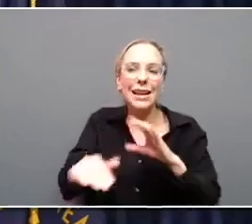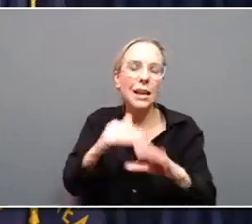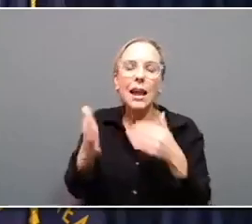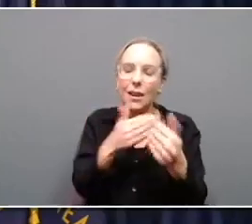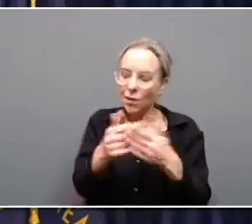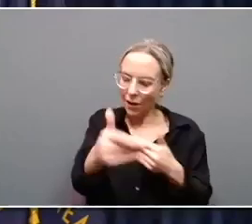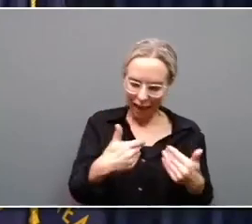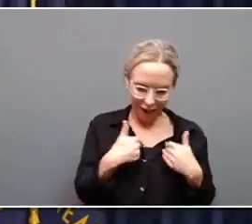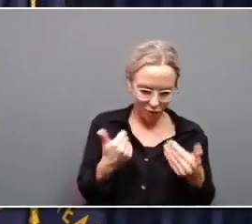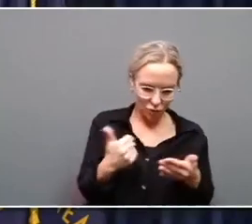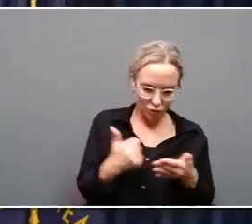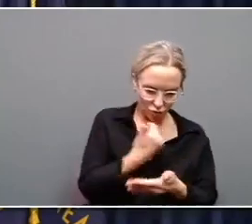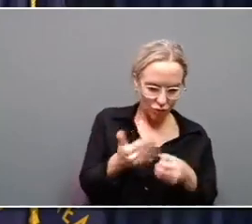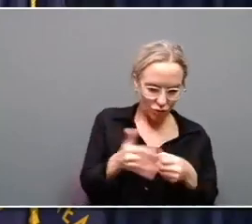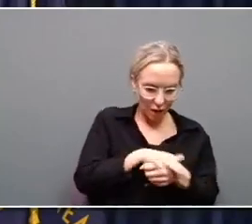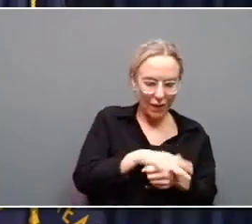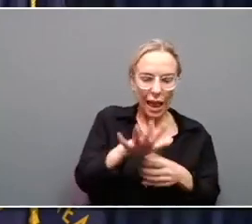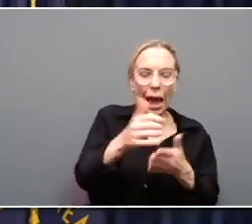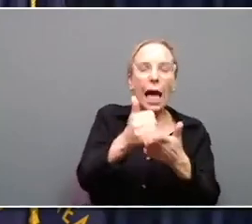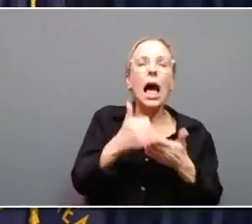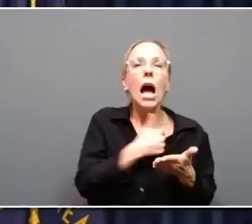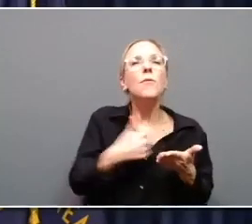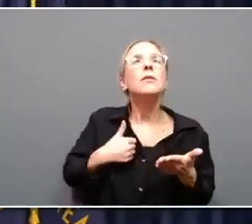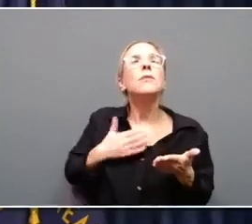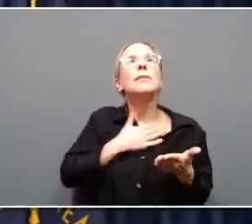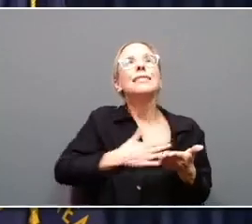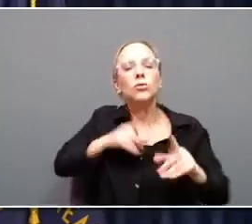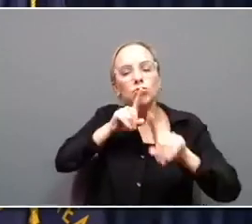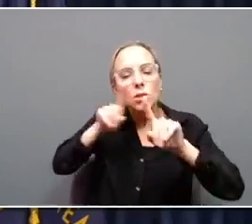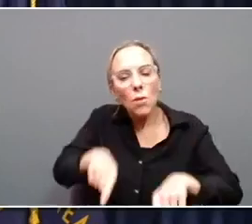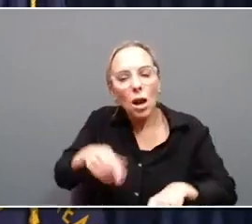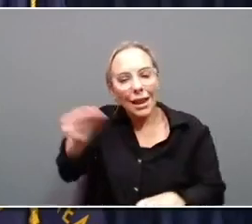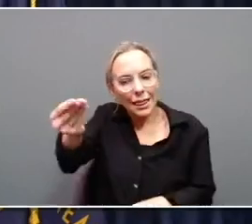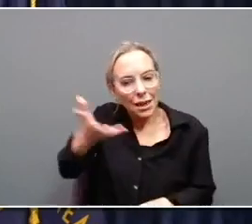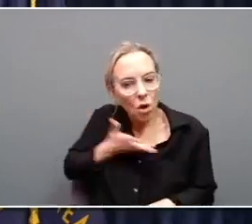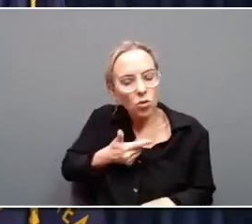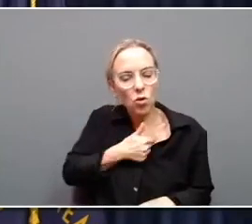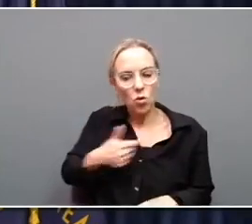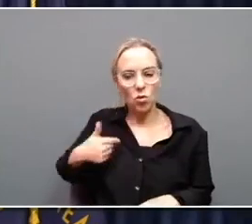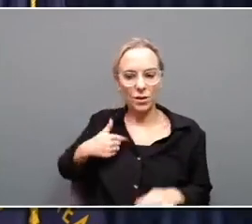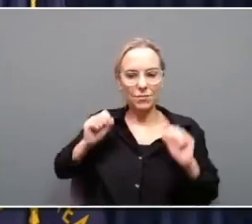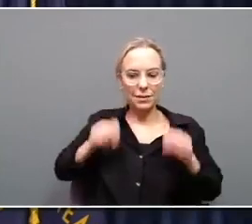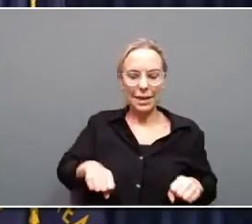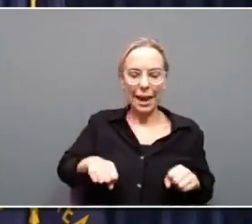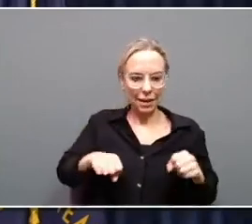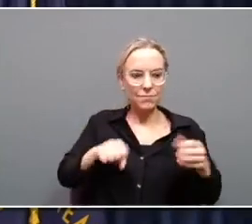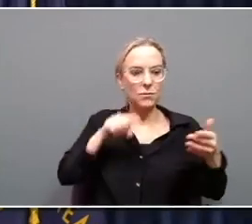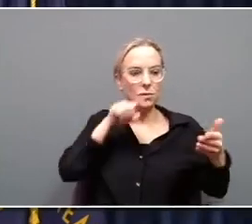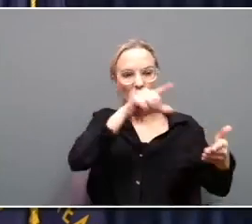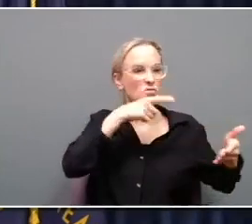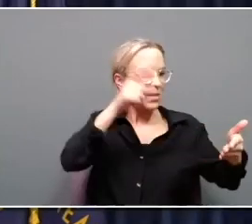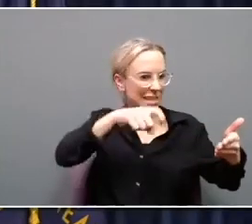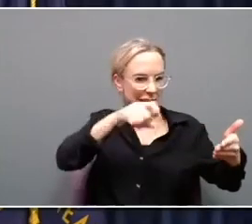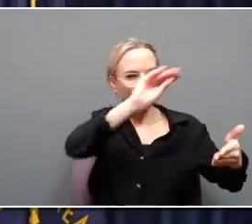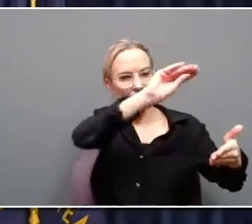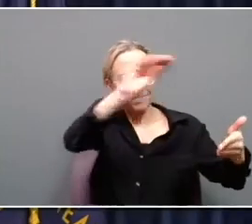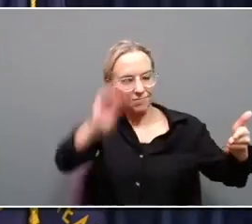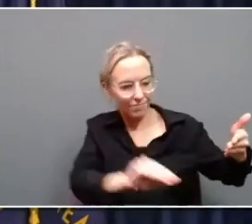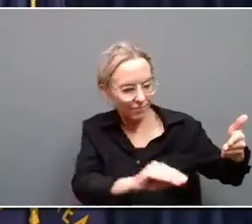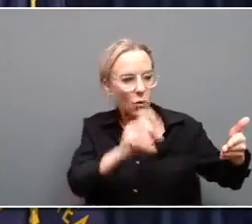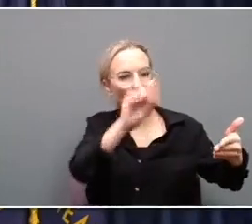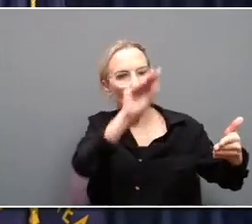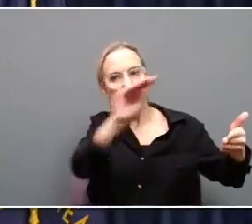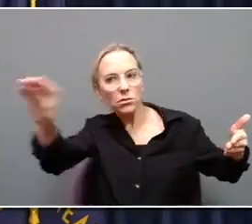helps us if you will respond and let us know so that we know we can move you to a different bucket, that your coverage